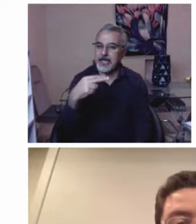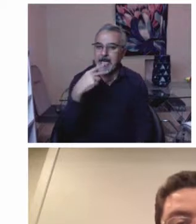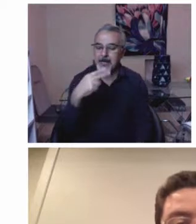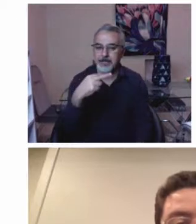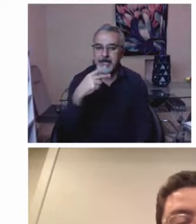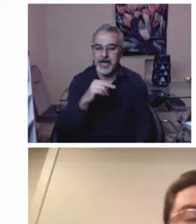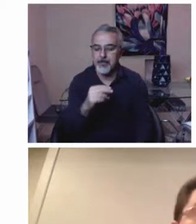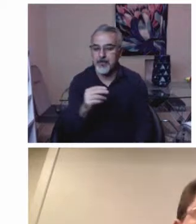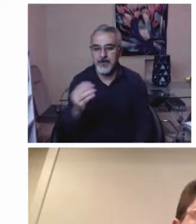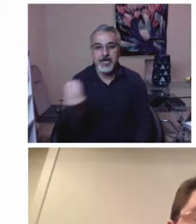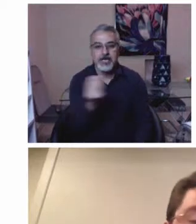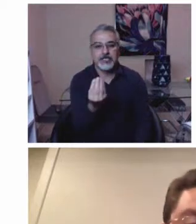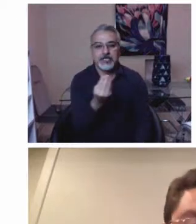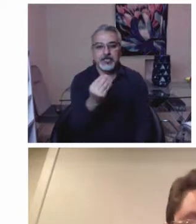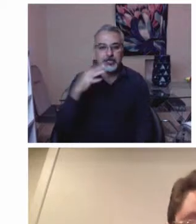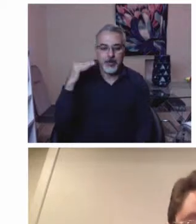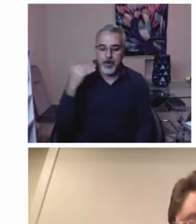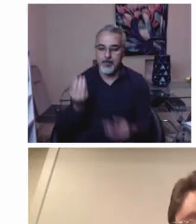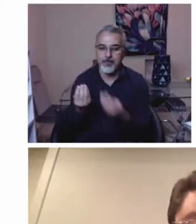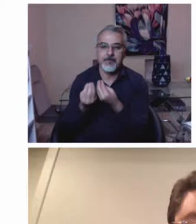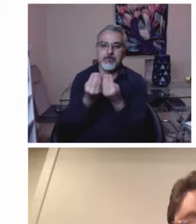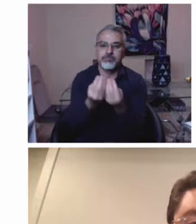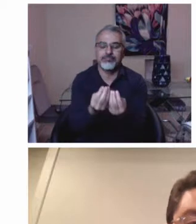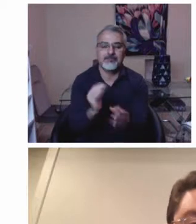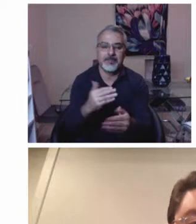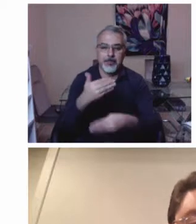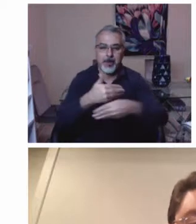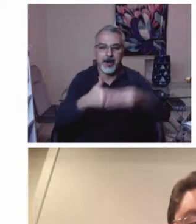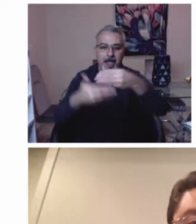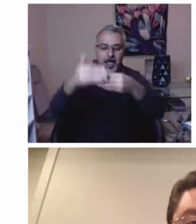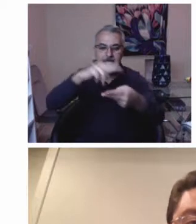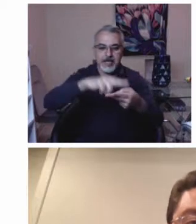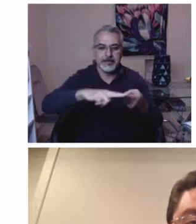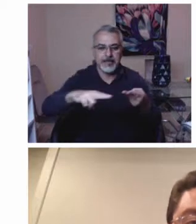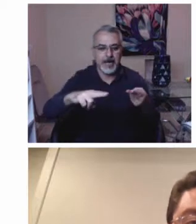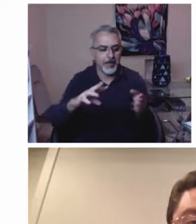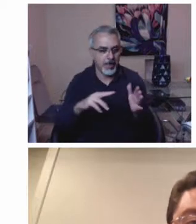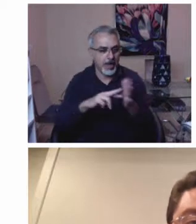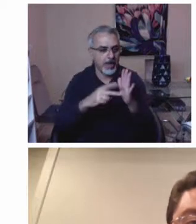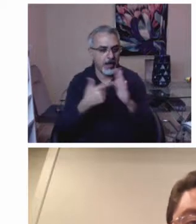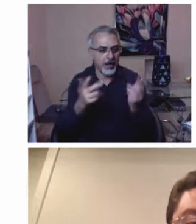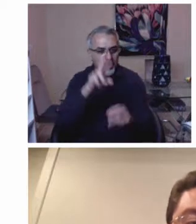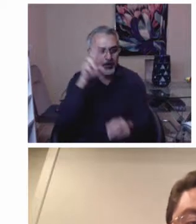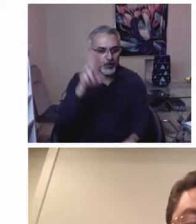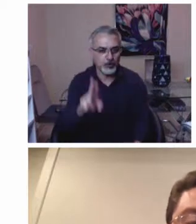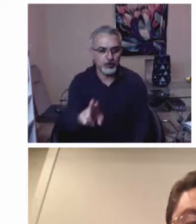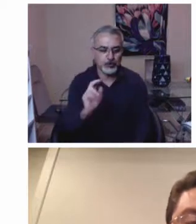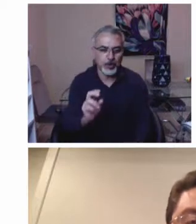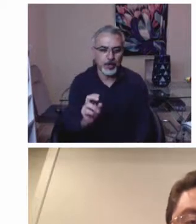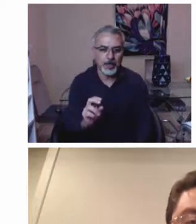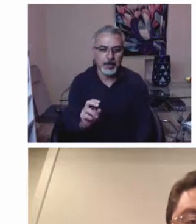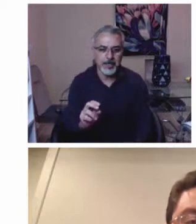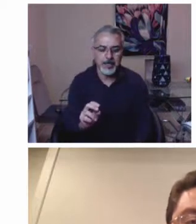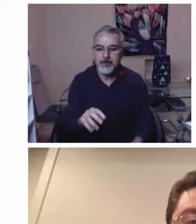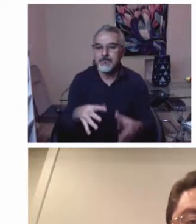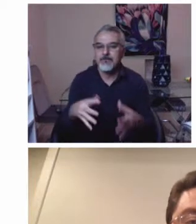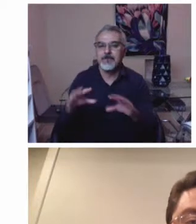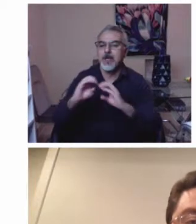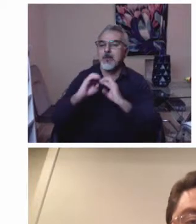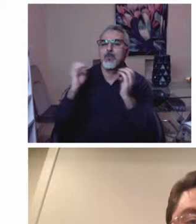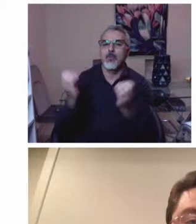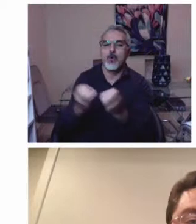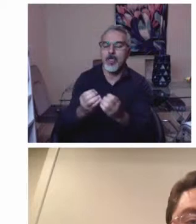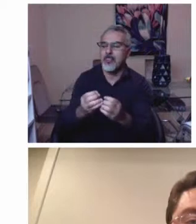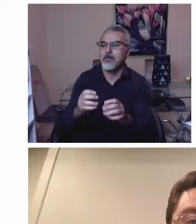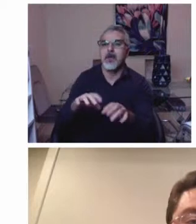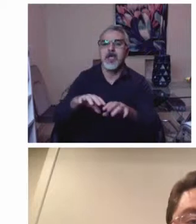donors and the global actors? Based on your experience in this analysis, to what extent do you think that the